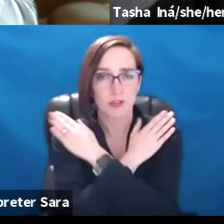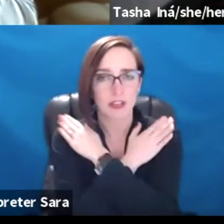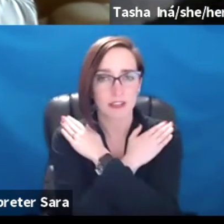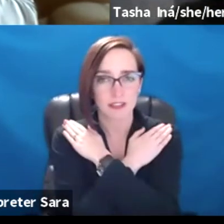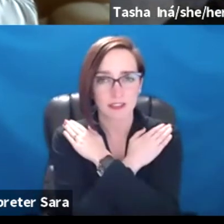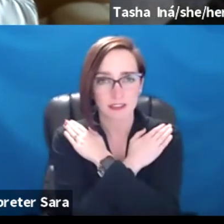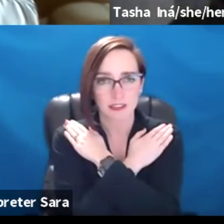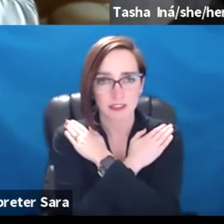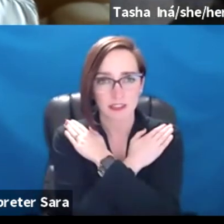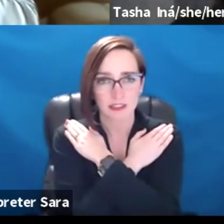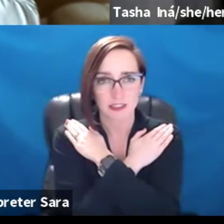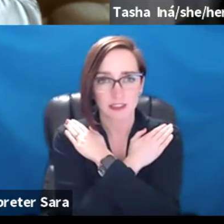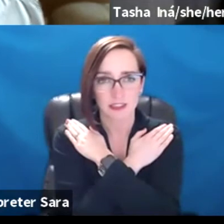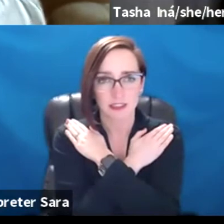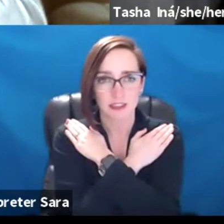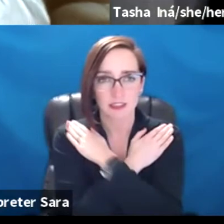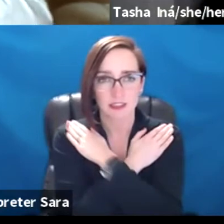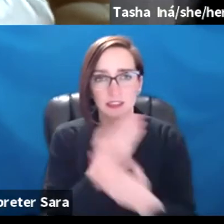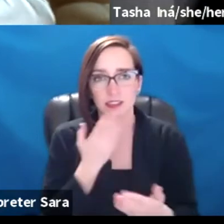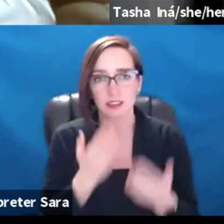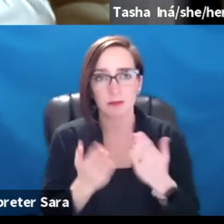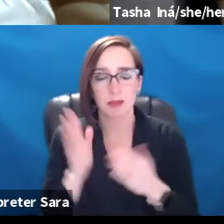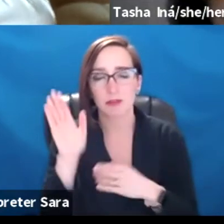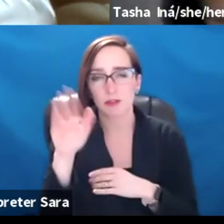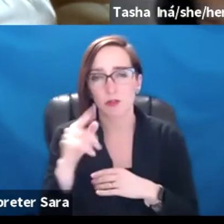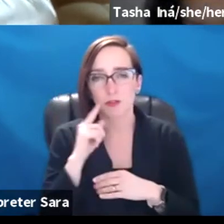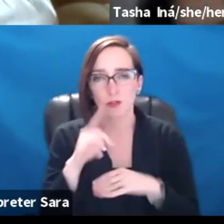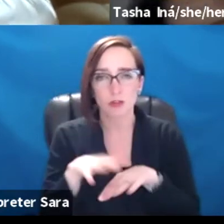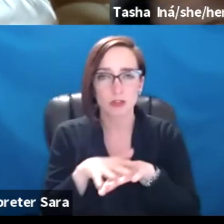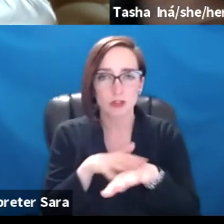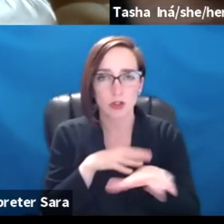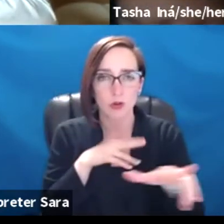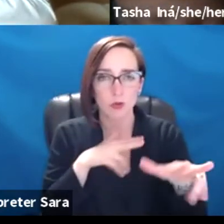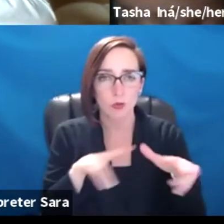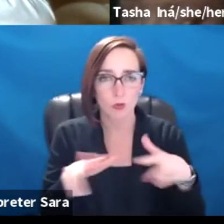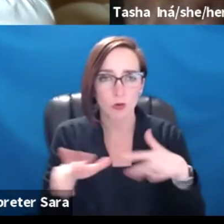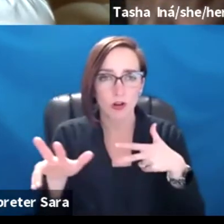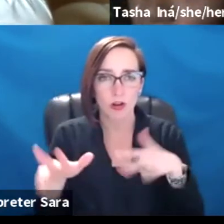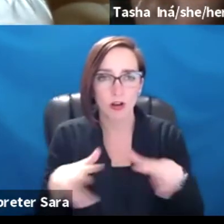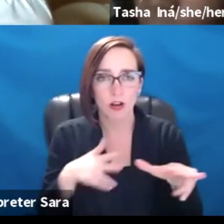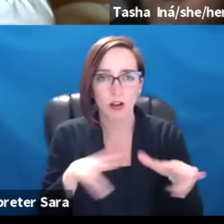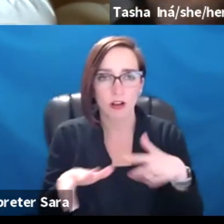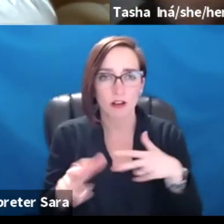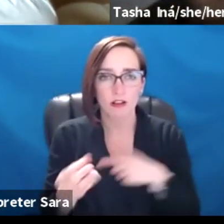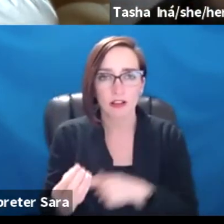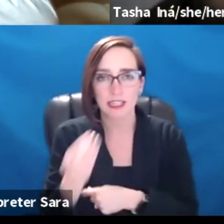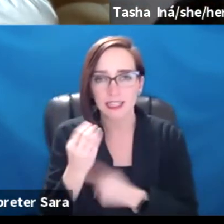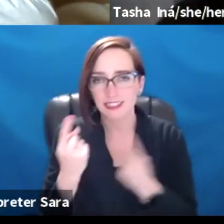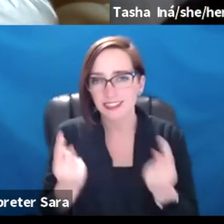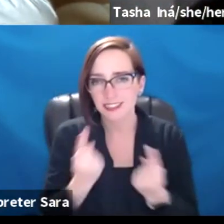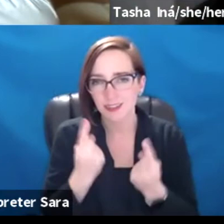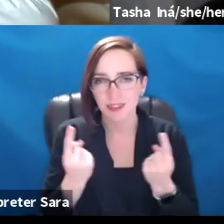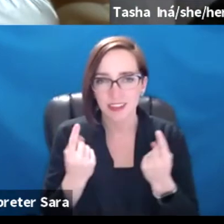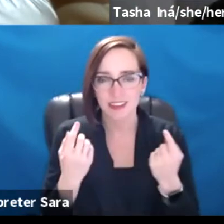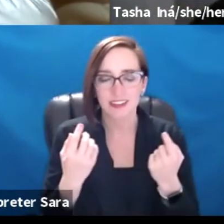Maybe you need to go for a slow walk. Eat something nourishing.